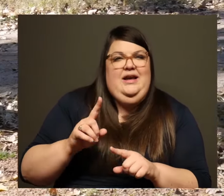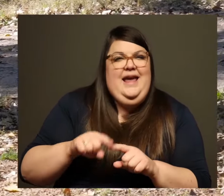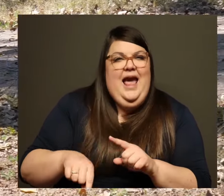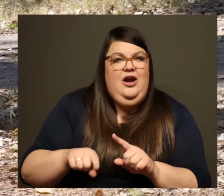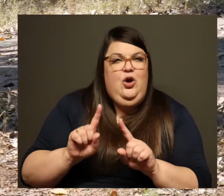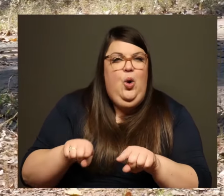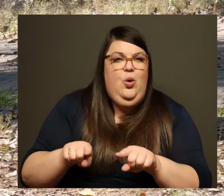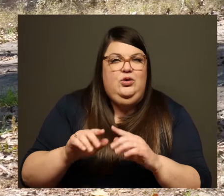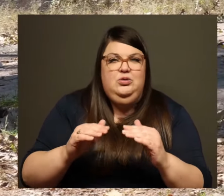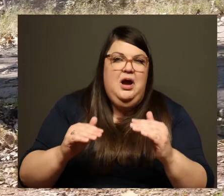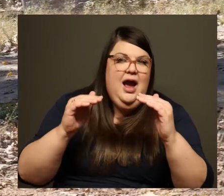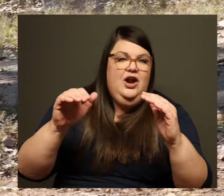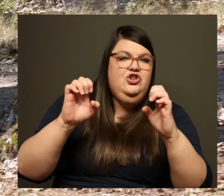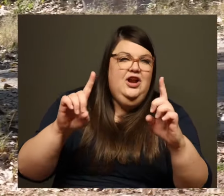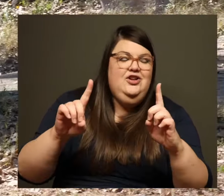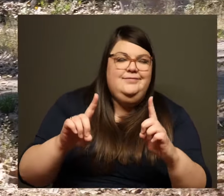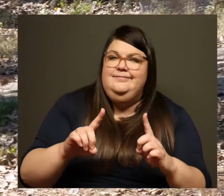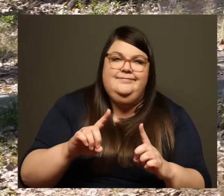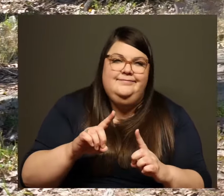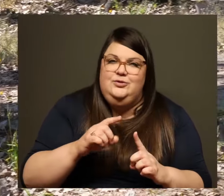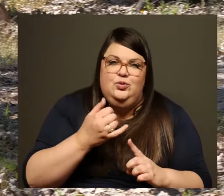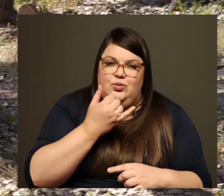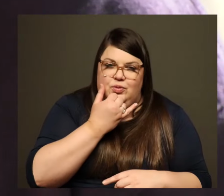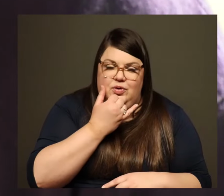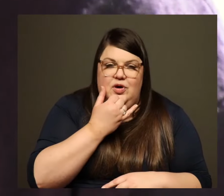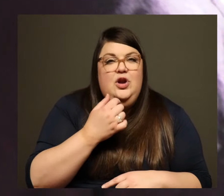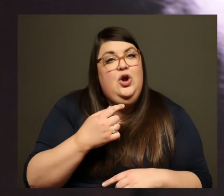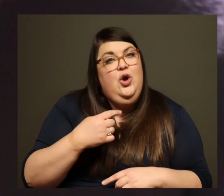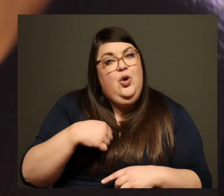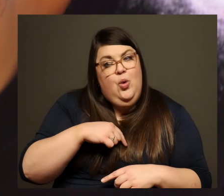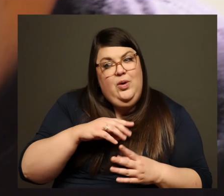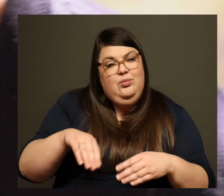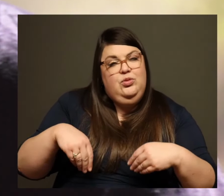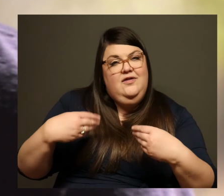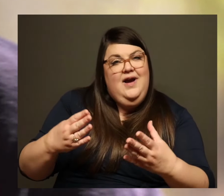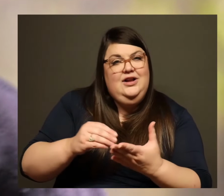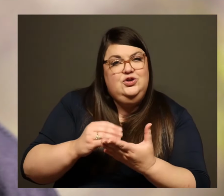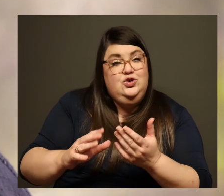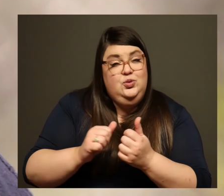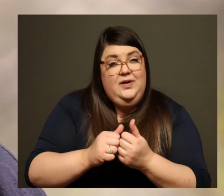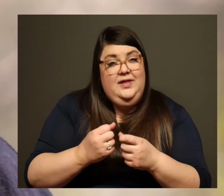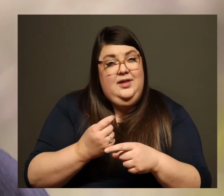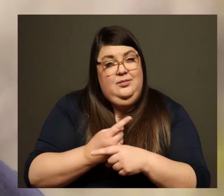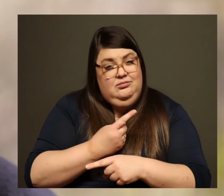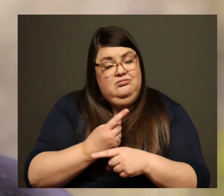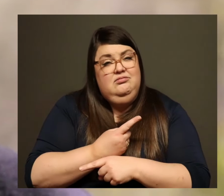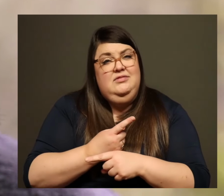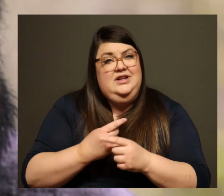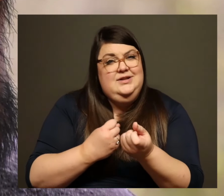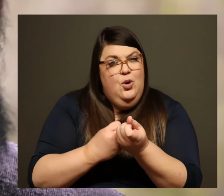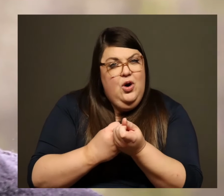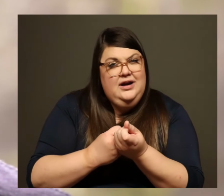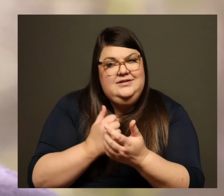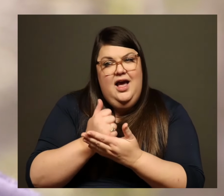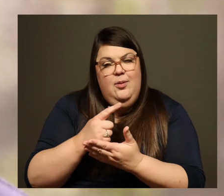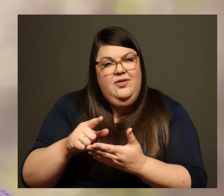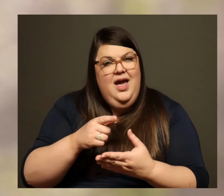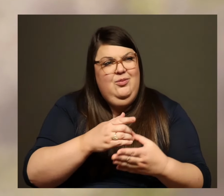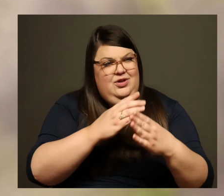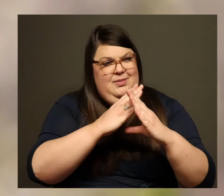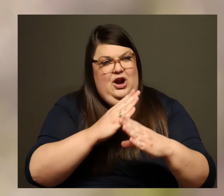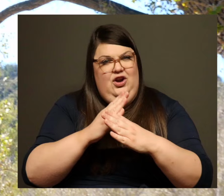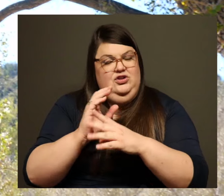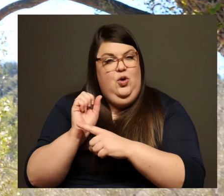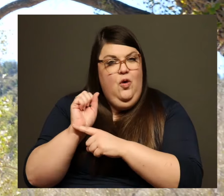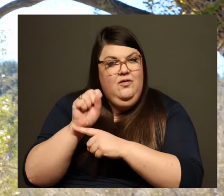higher education. But that's not true. If we provide students with the proper supports and help them overcome barriers they may